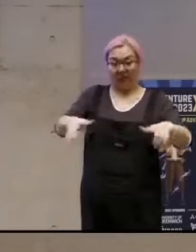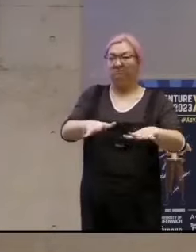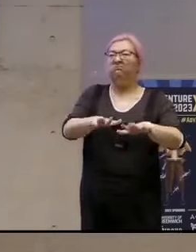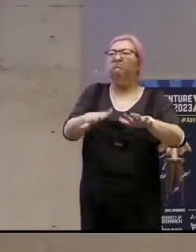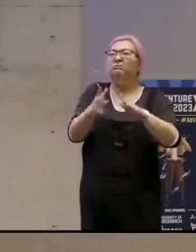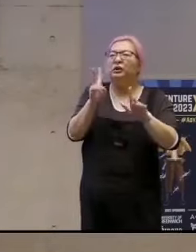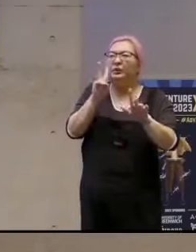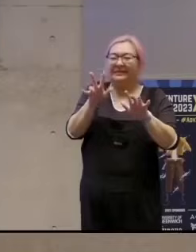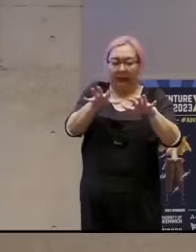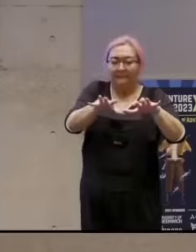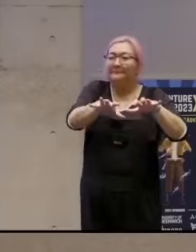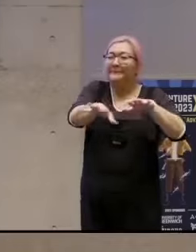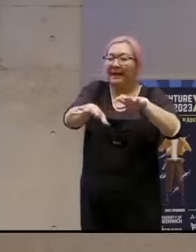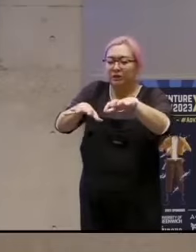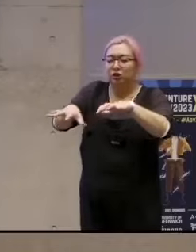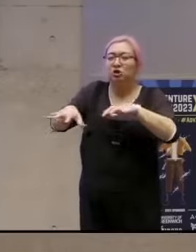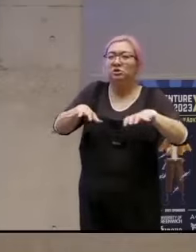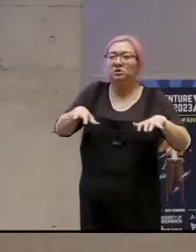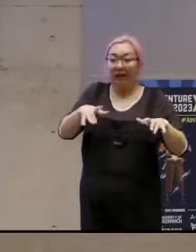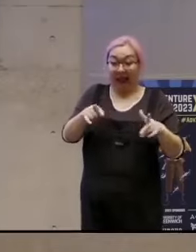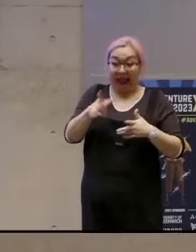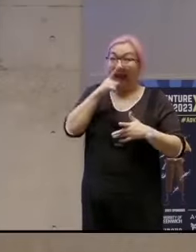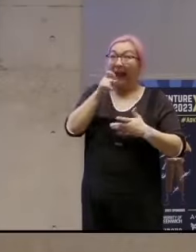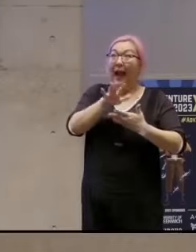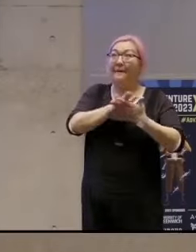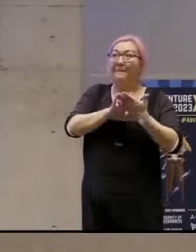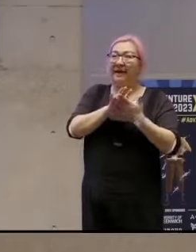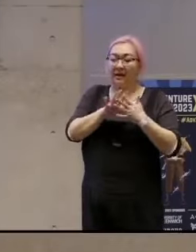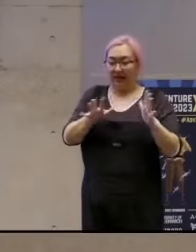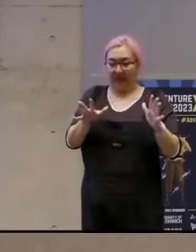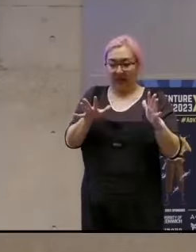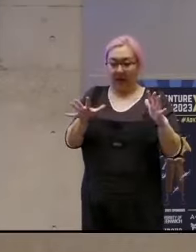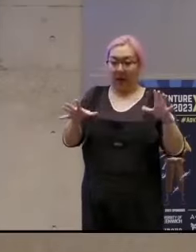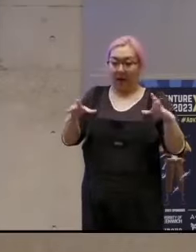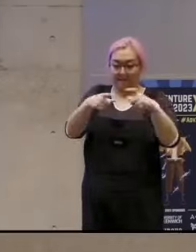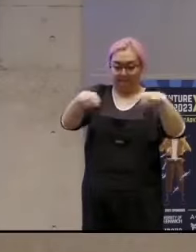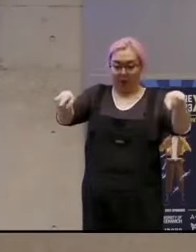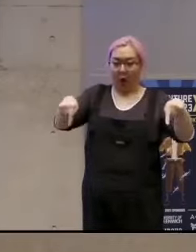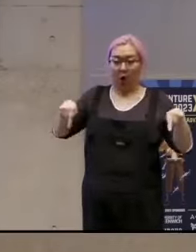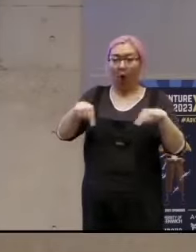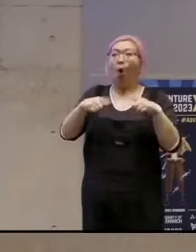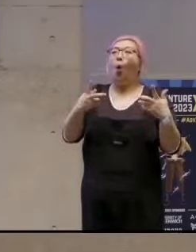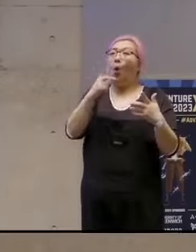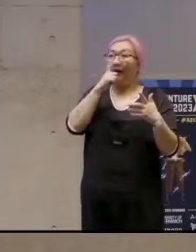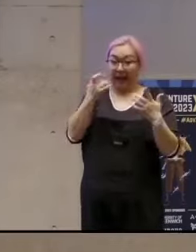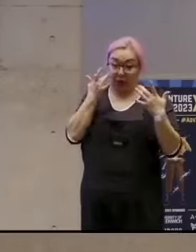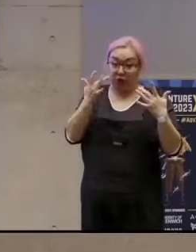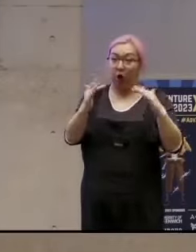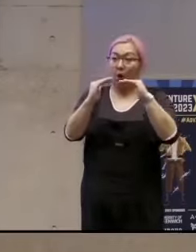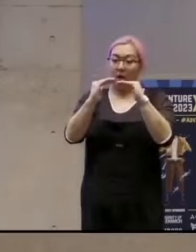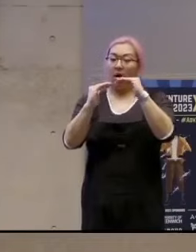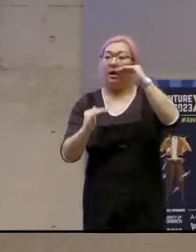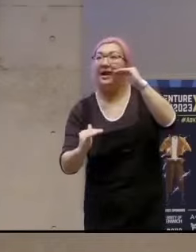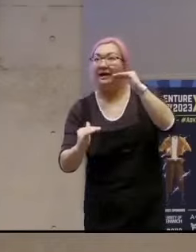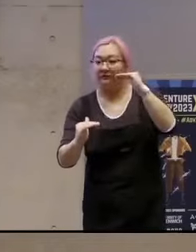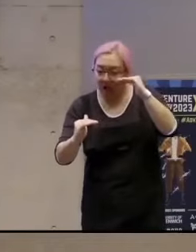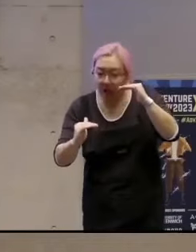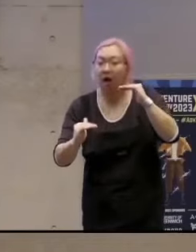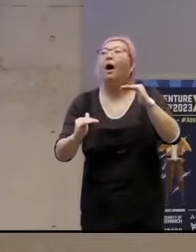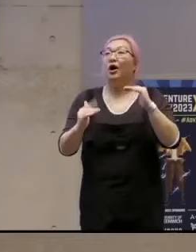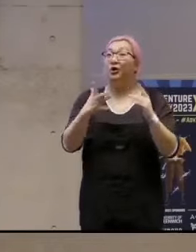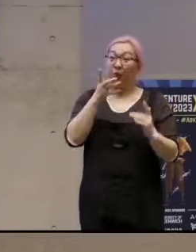a certain player pathway that we didn't want the player to go down. And then as the writer on Before I Forget, I